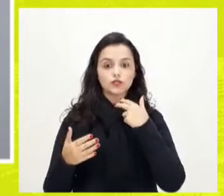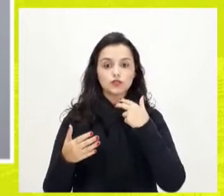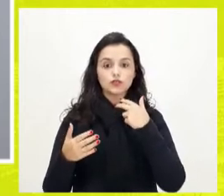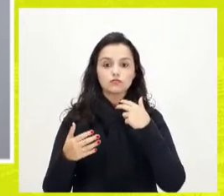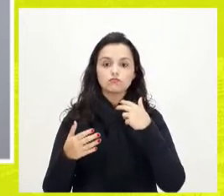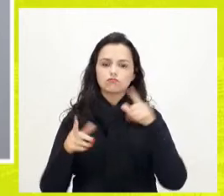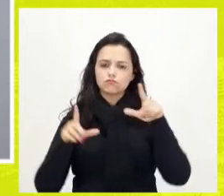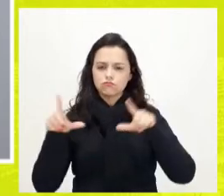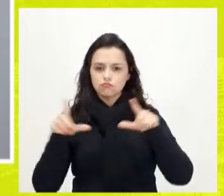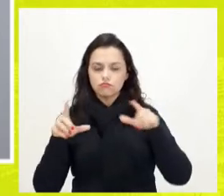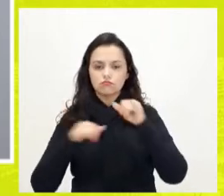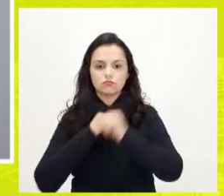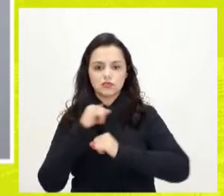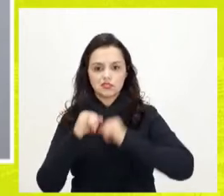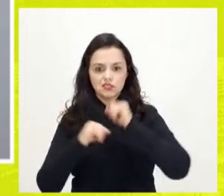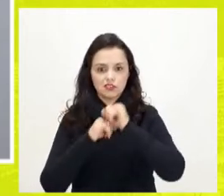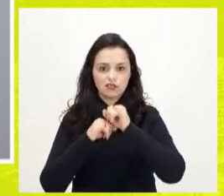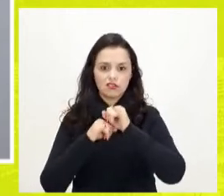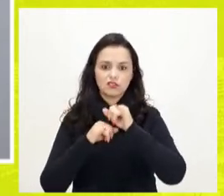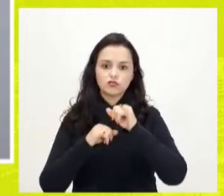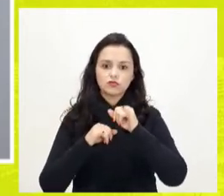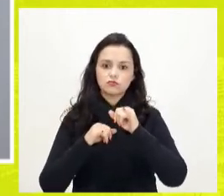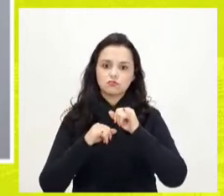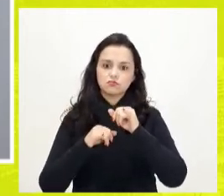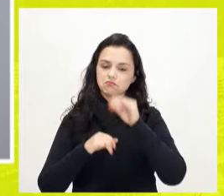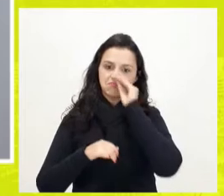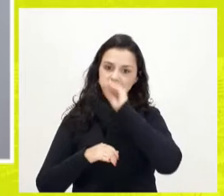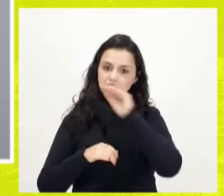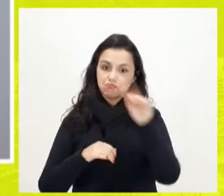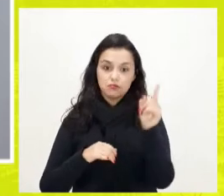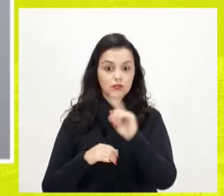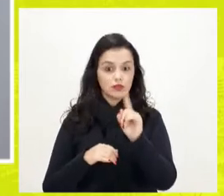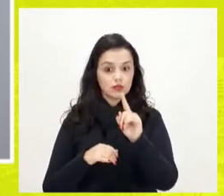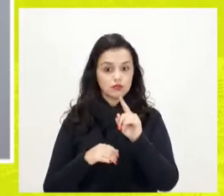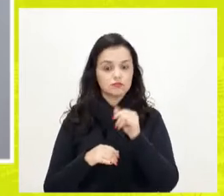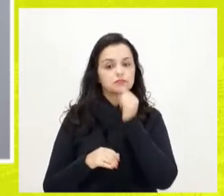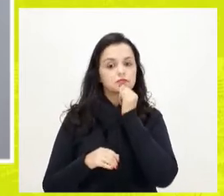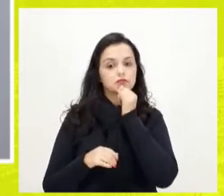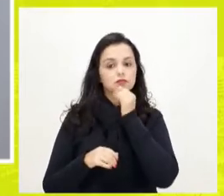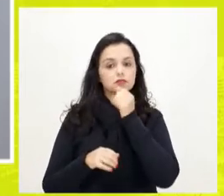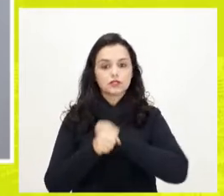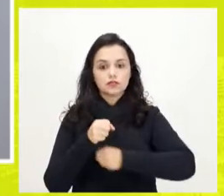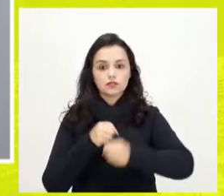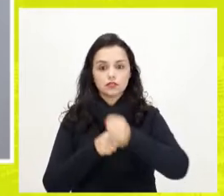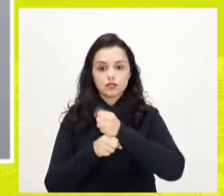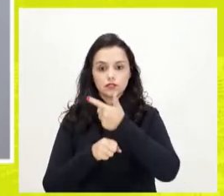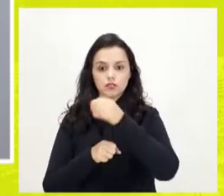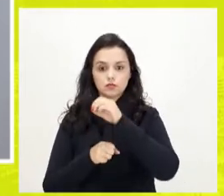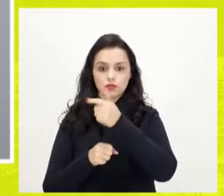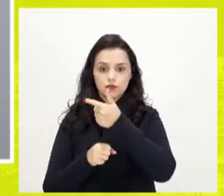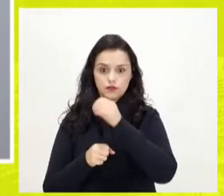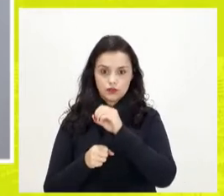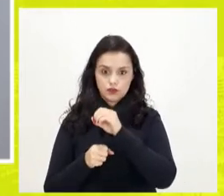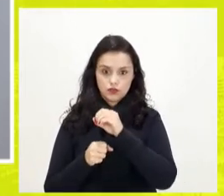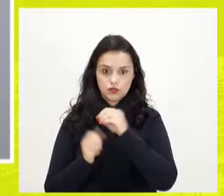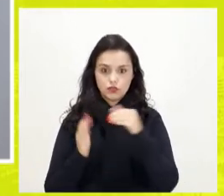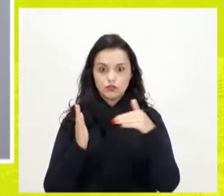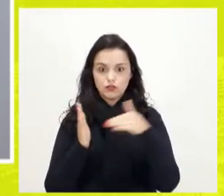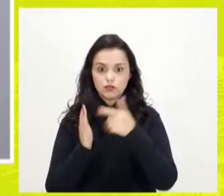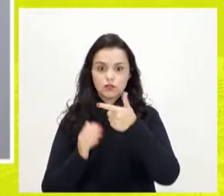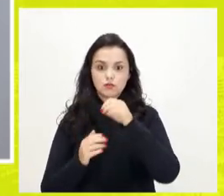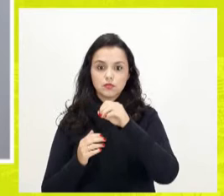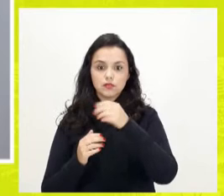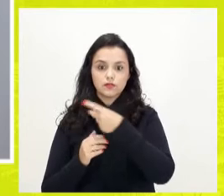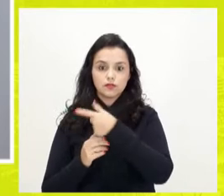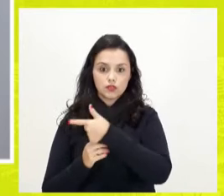the digital space in brazil has been growing so much from the elections of 2020 up to now